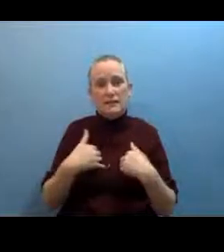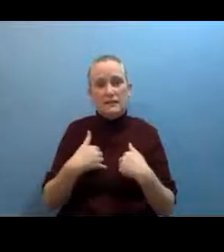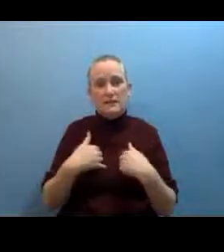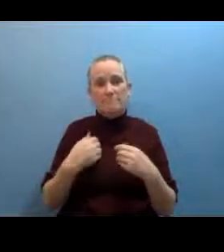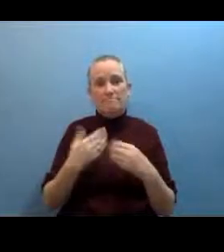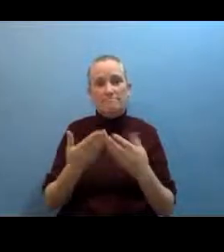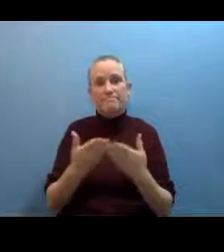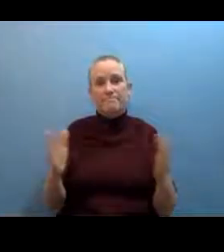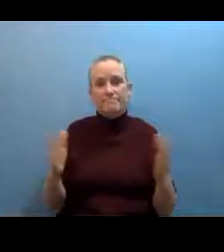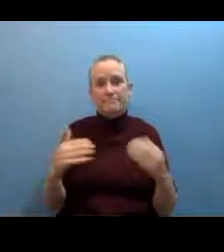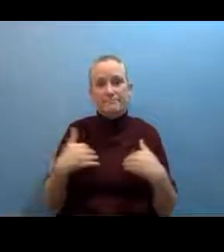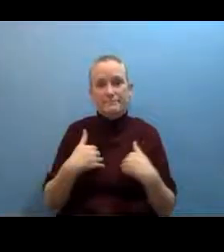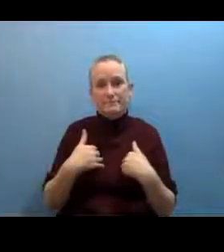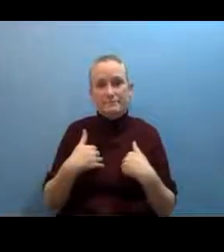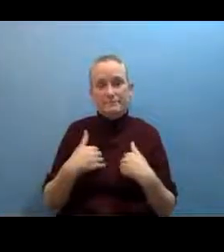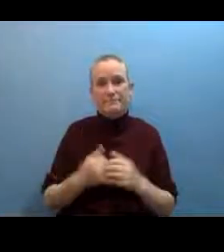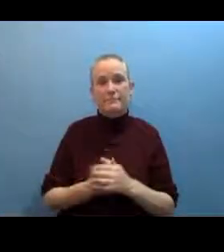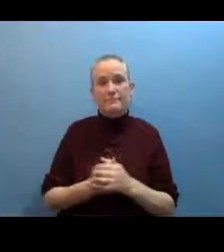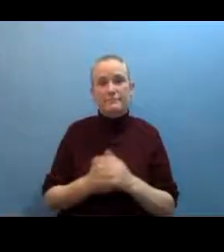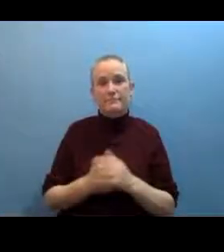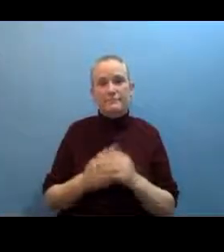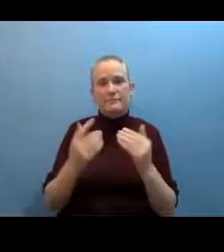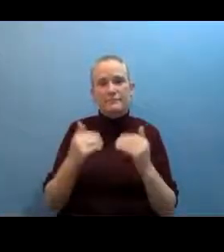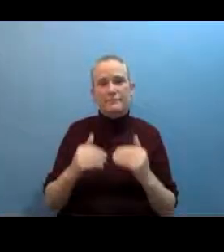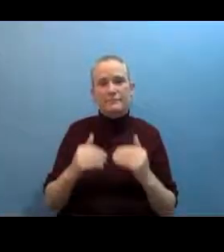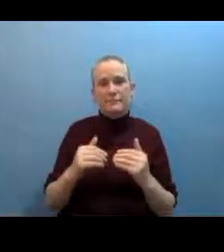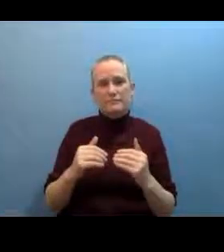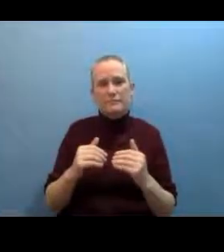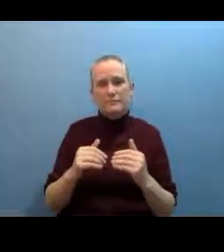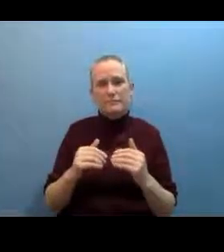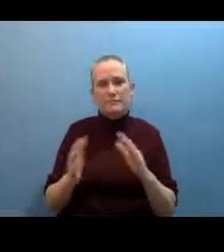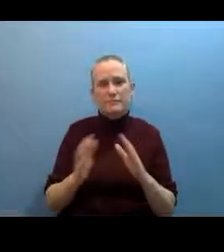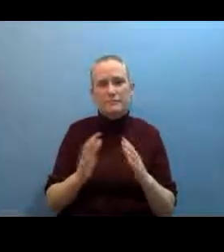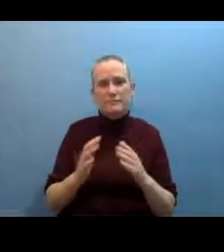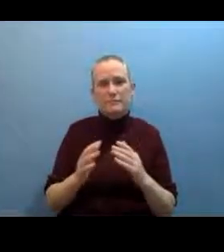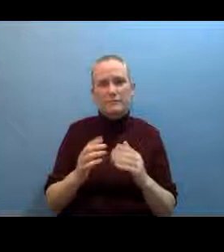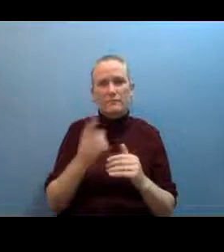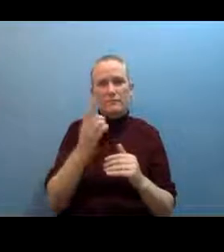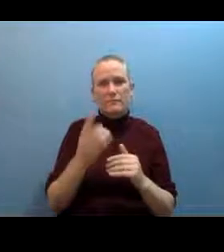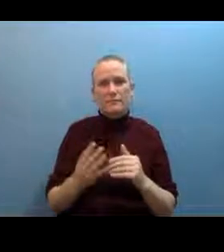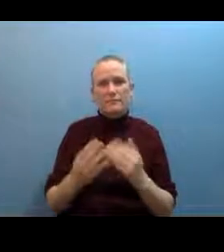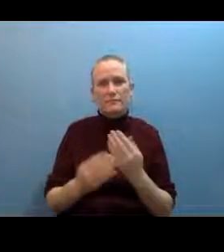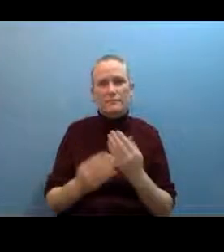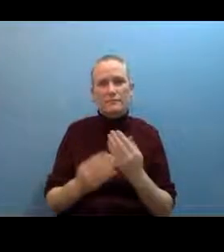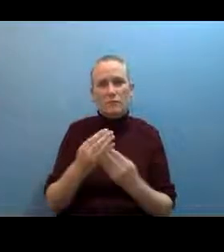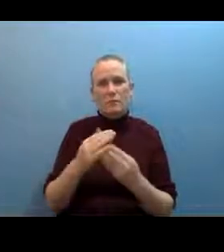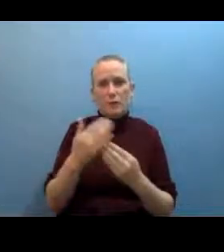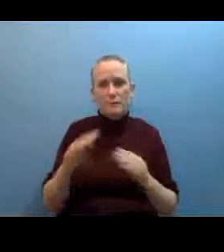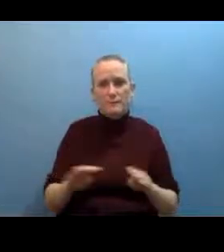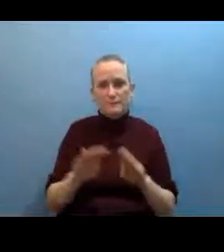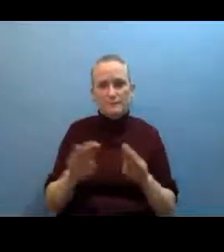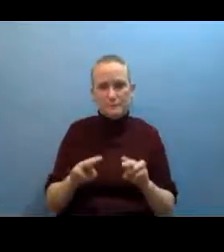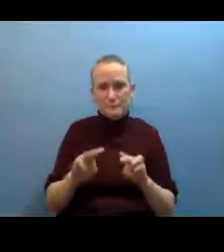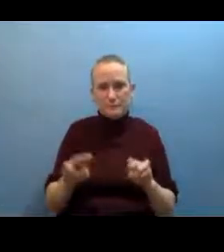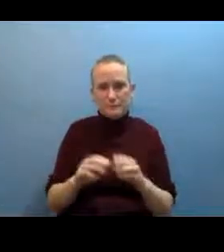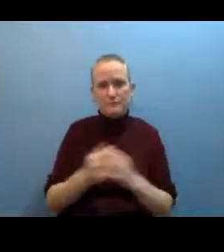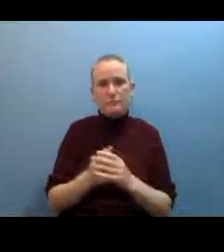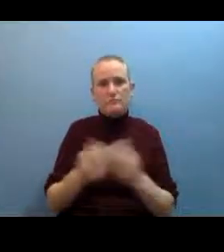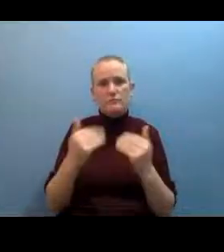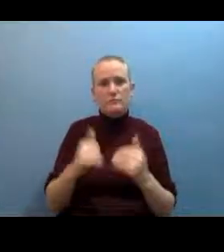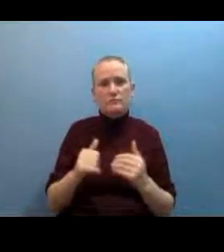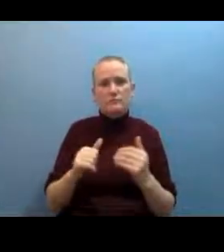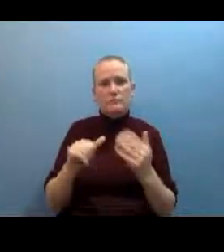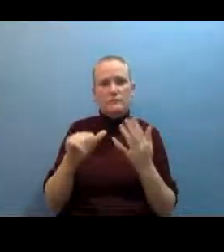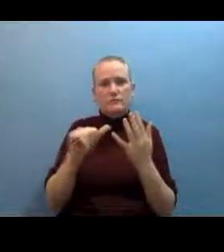worry. So that's coming in at a quarter of young people. And then we've got 6% that is